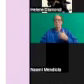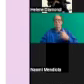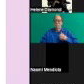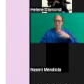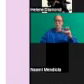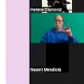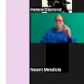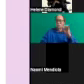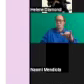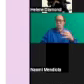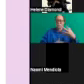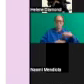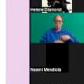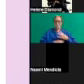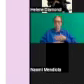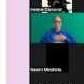part of me.